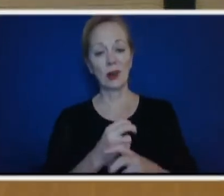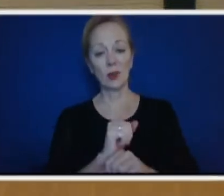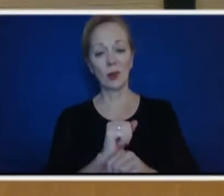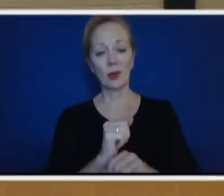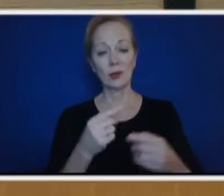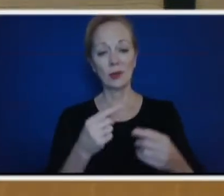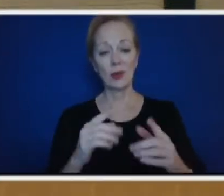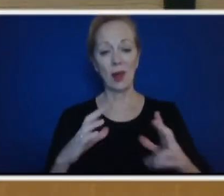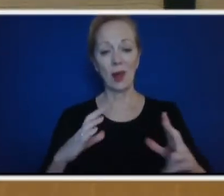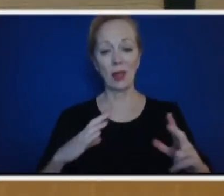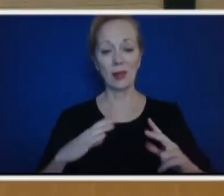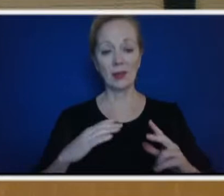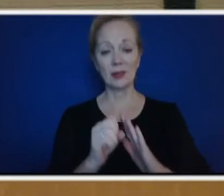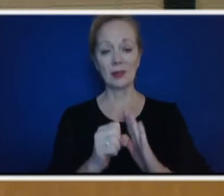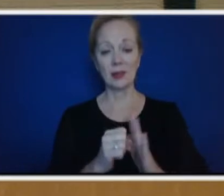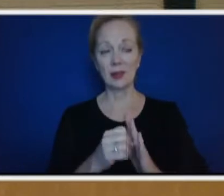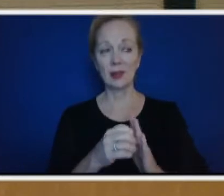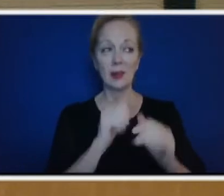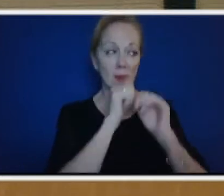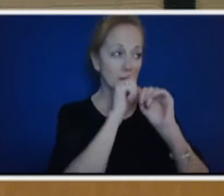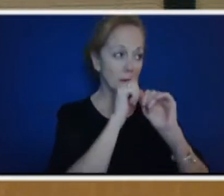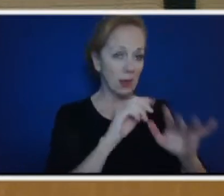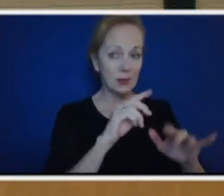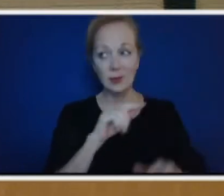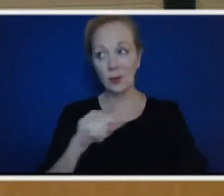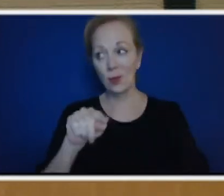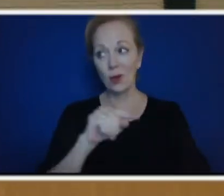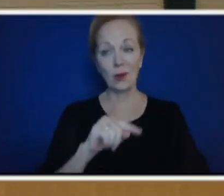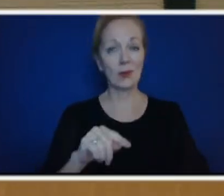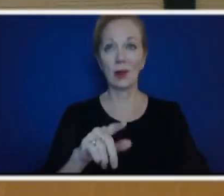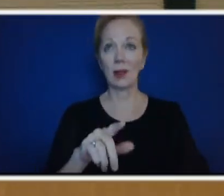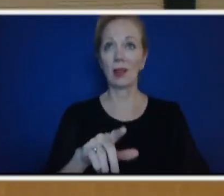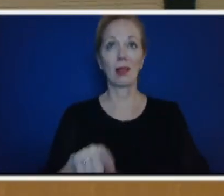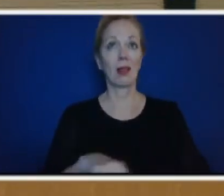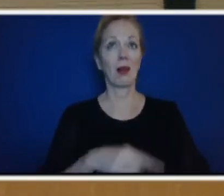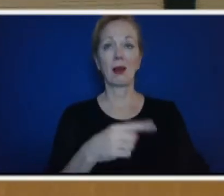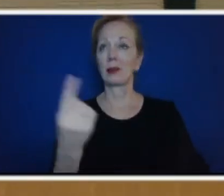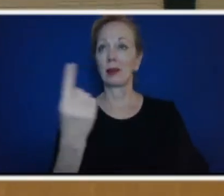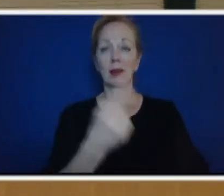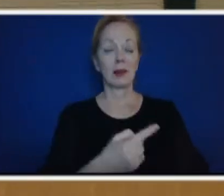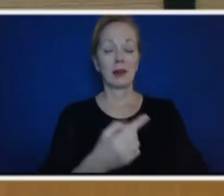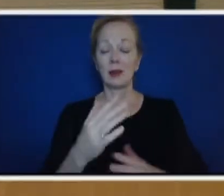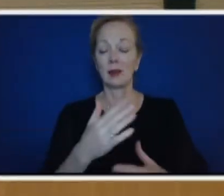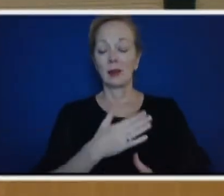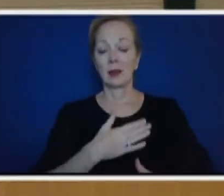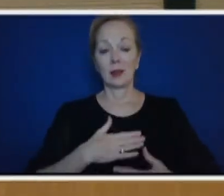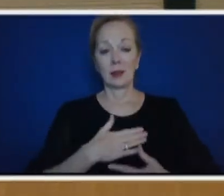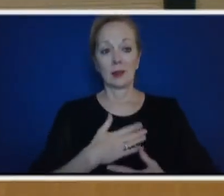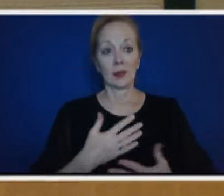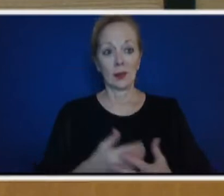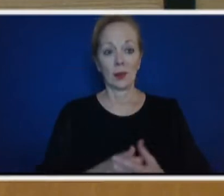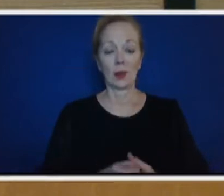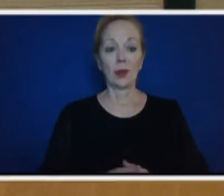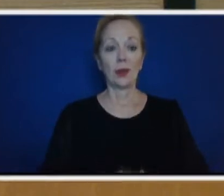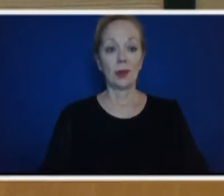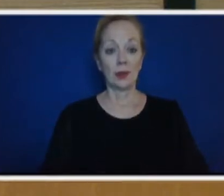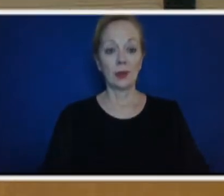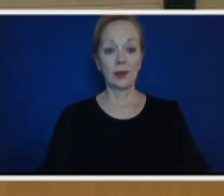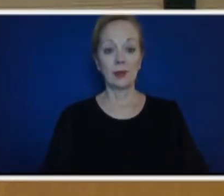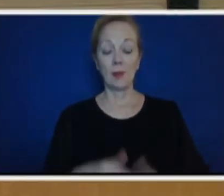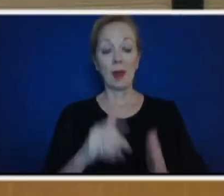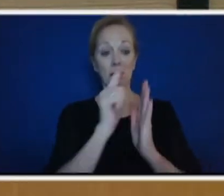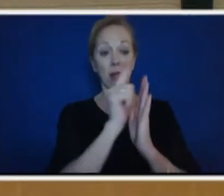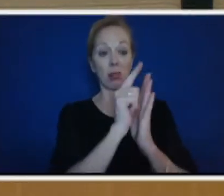holiday season. God bless y'all for the long days y'all are putting in for this stuff. We appreciate it. Again, I'm an attorney